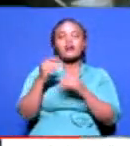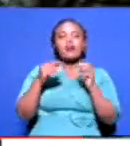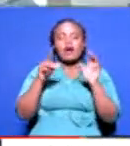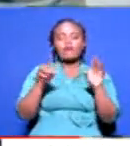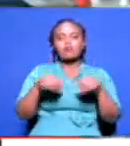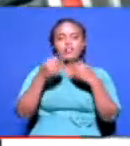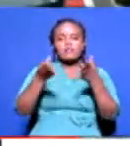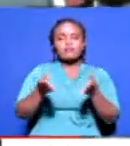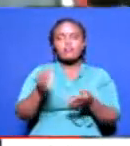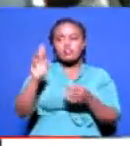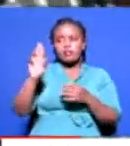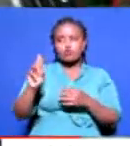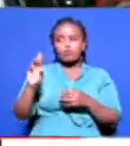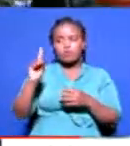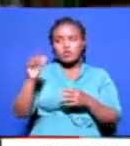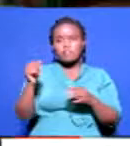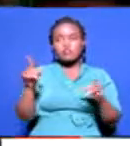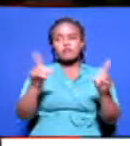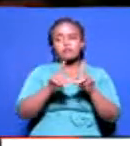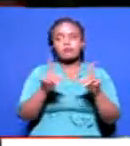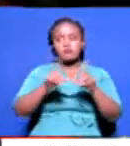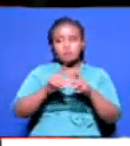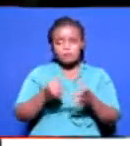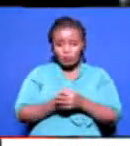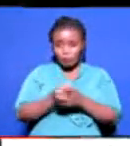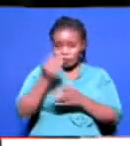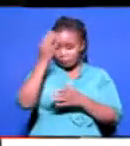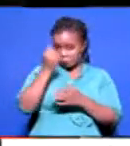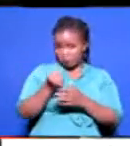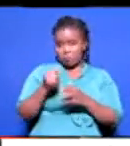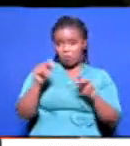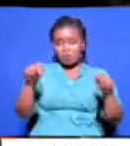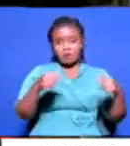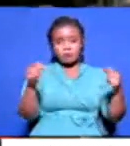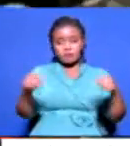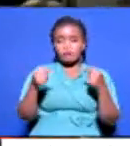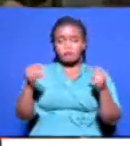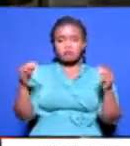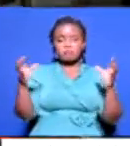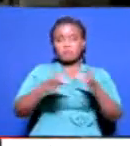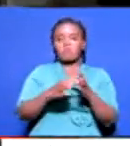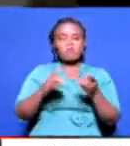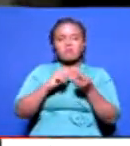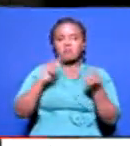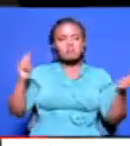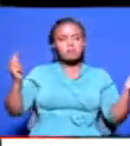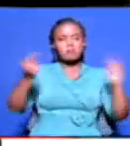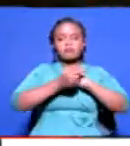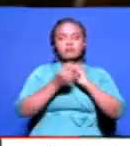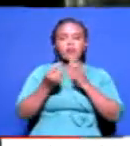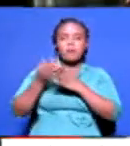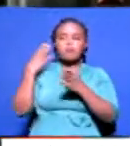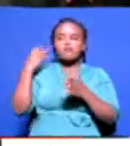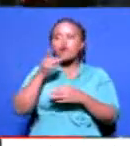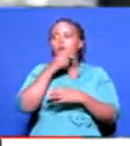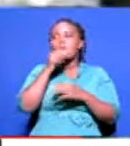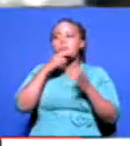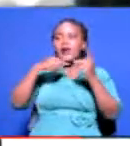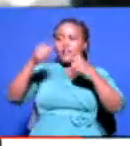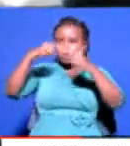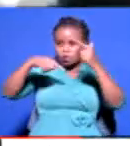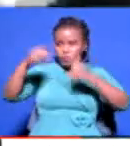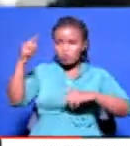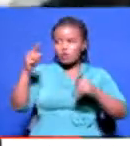certificate. This after the UDA Disputes Tribunal overturned former MP John Kihage's win and found that Kihara had